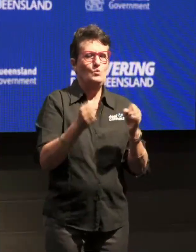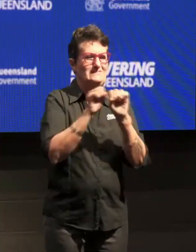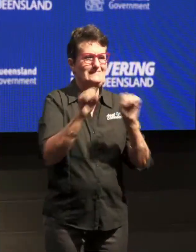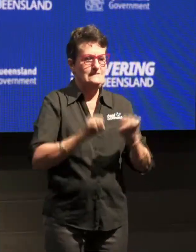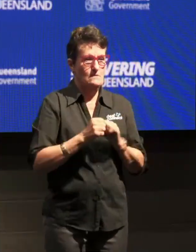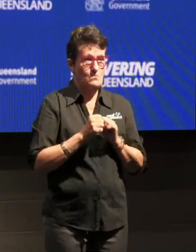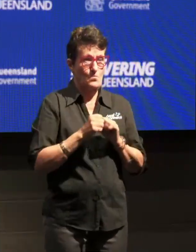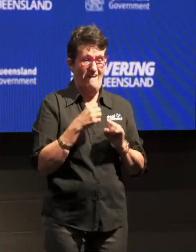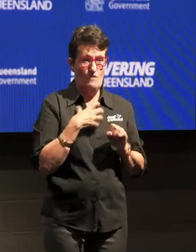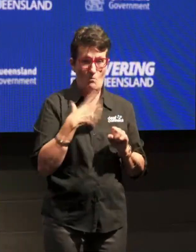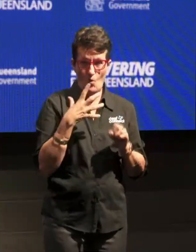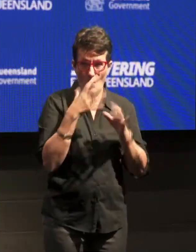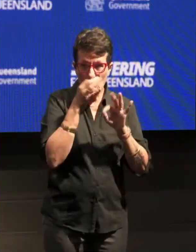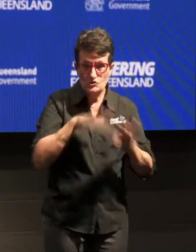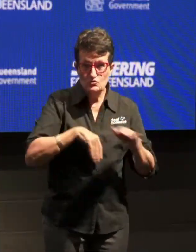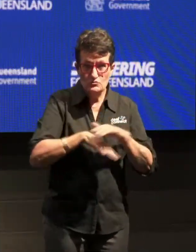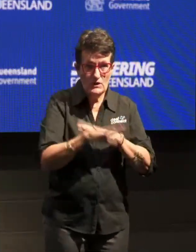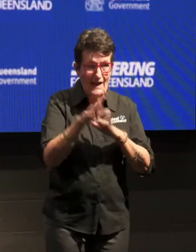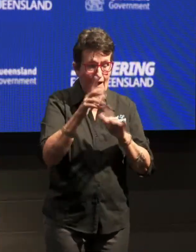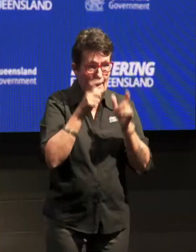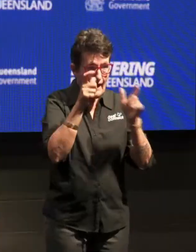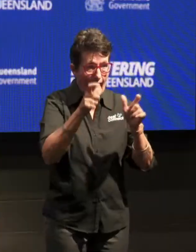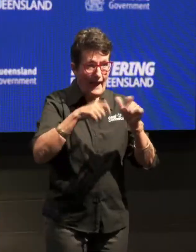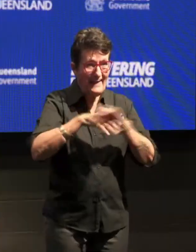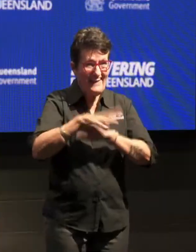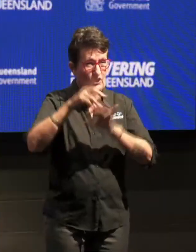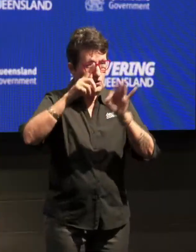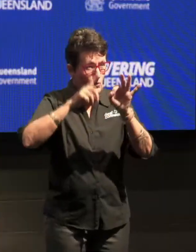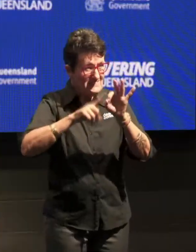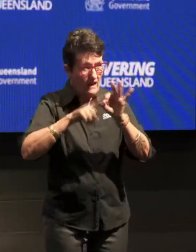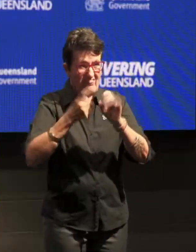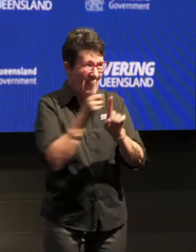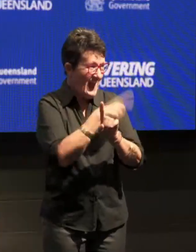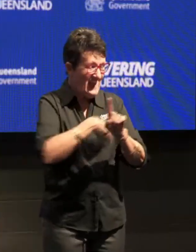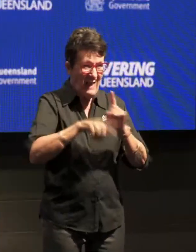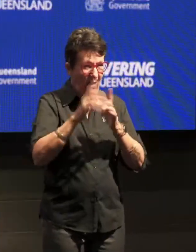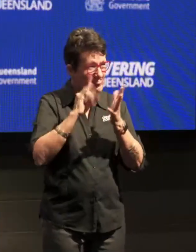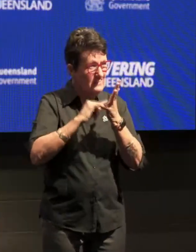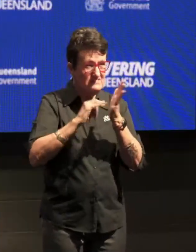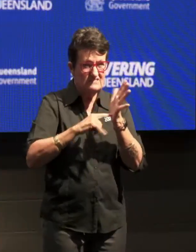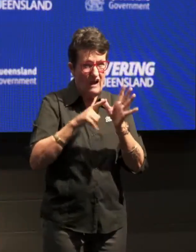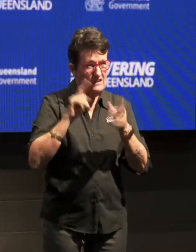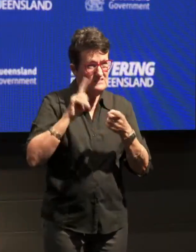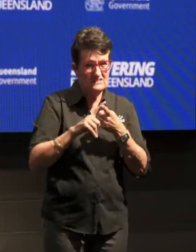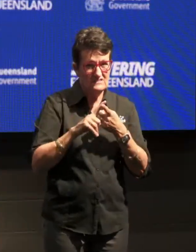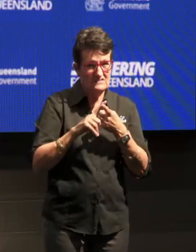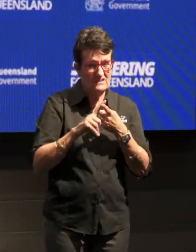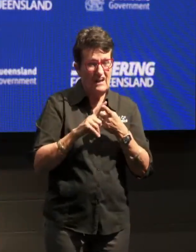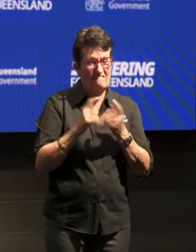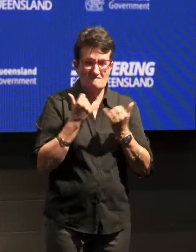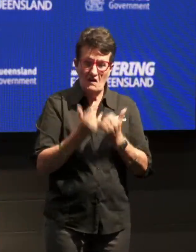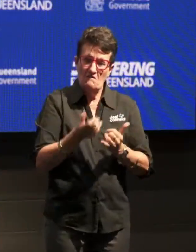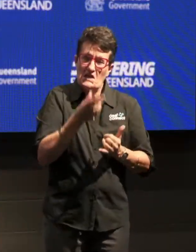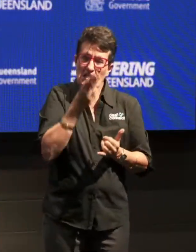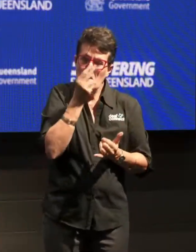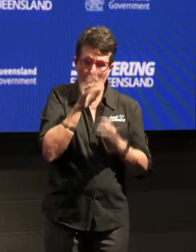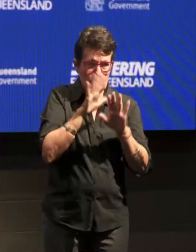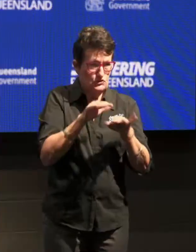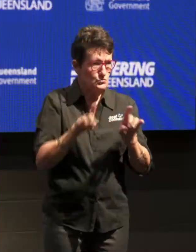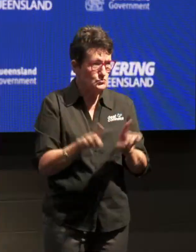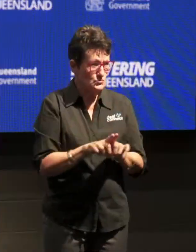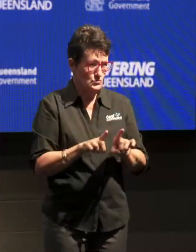more kids in Queensland in resi care per head of population than anywhere else, and we've got a greater proportion of really young kids in it too.